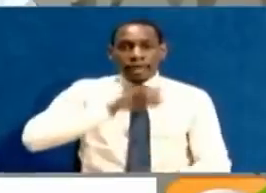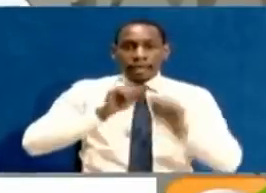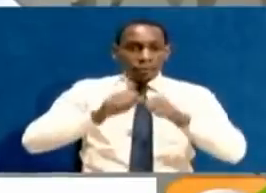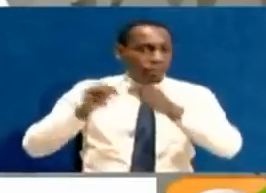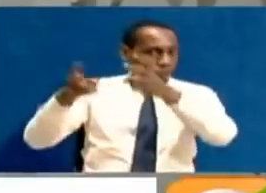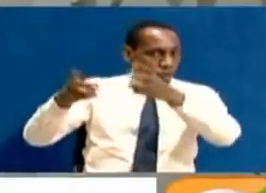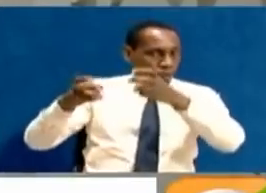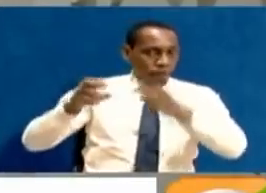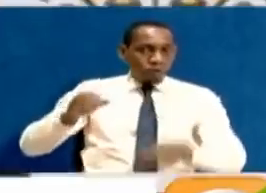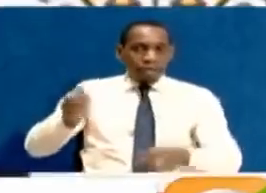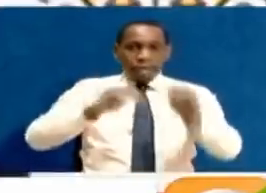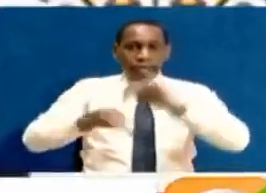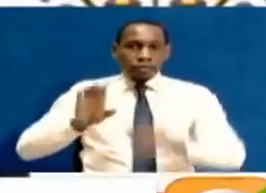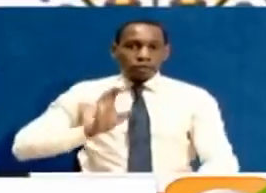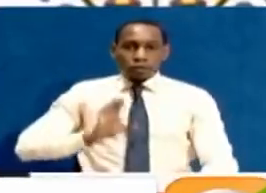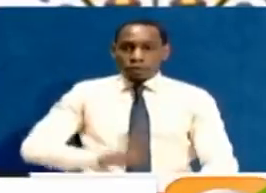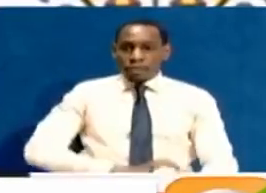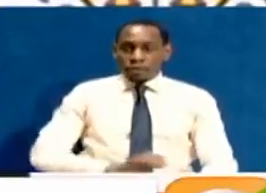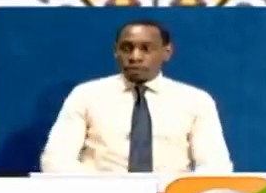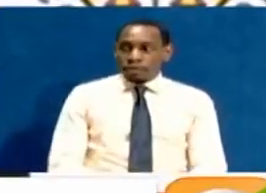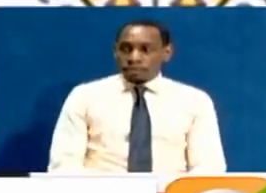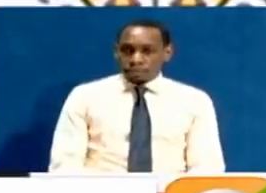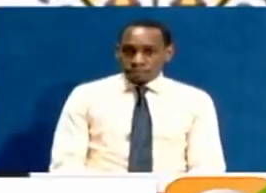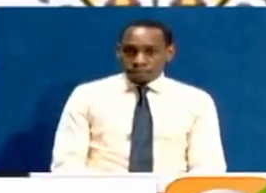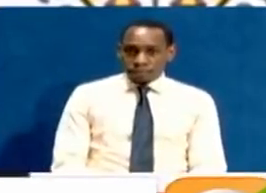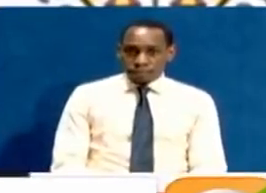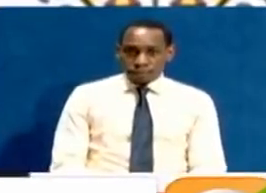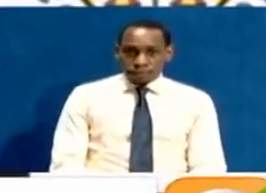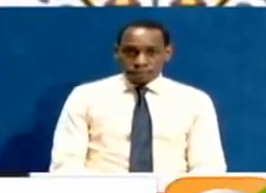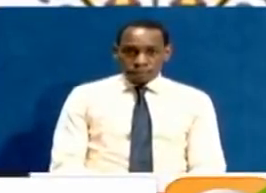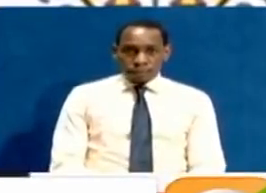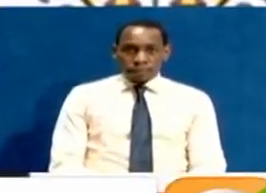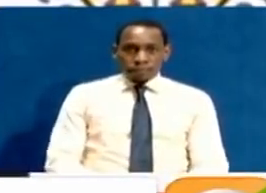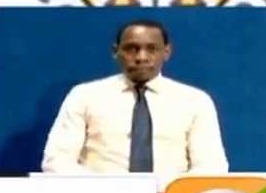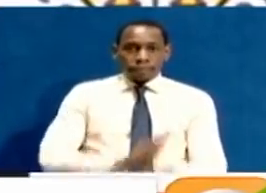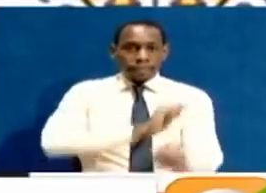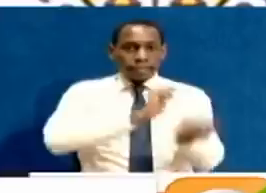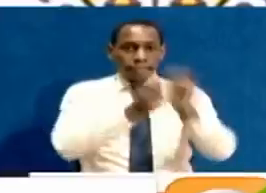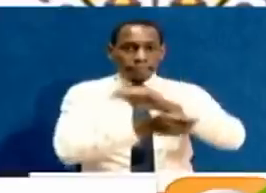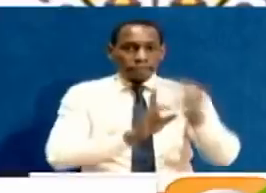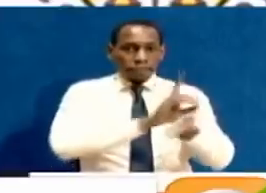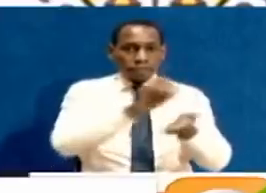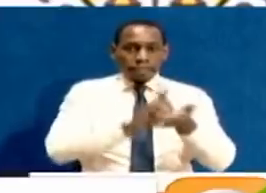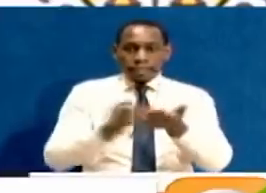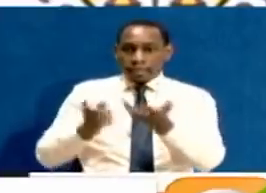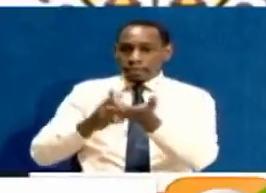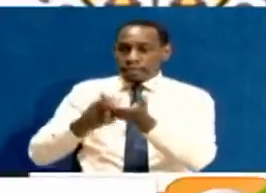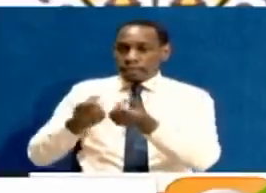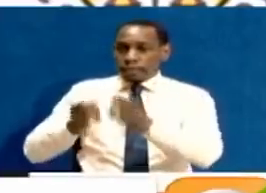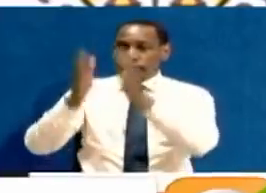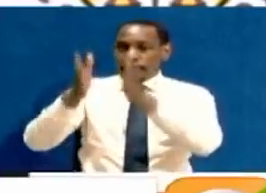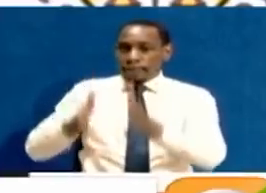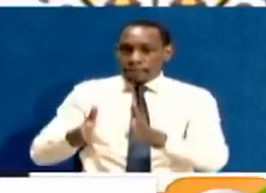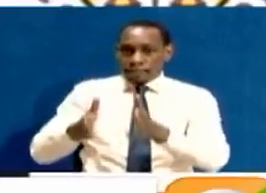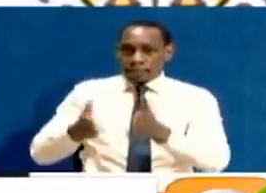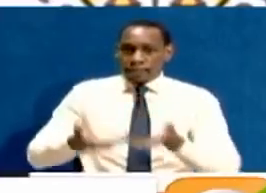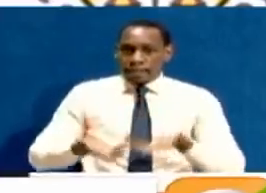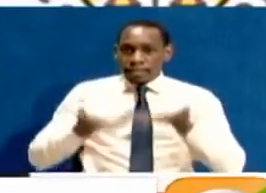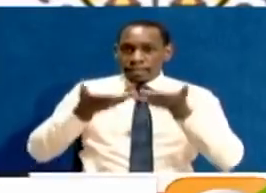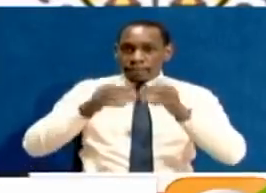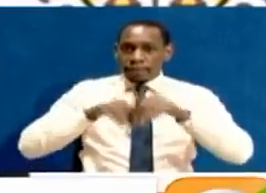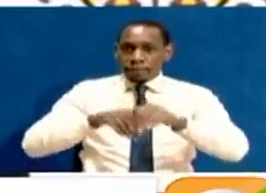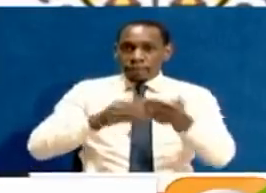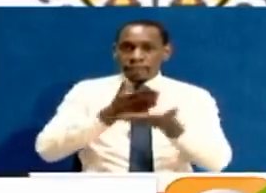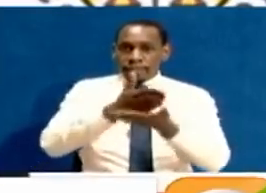kusikiza tume ya uchaguzi. The transmissions from the district returning officers as provided for